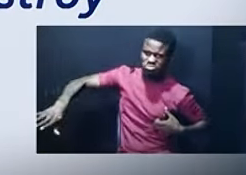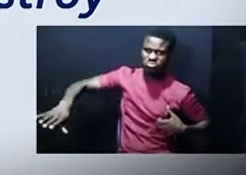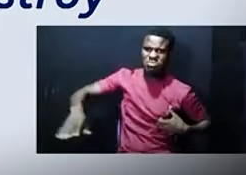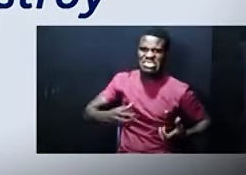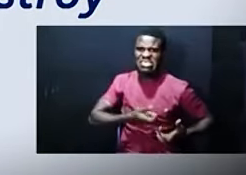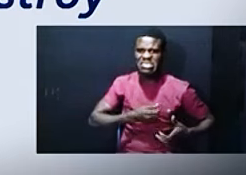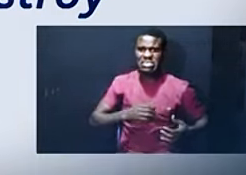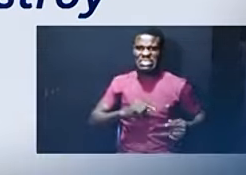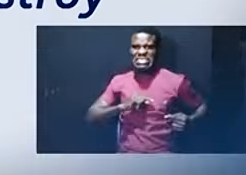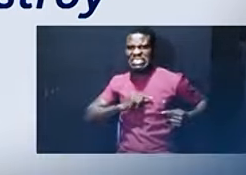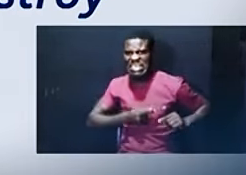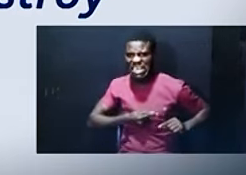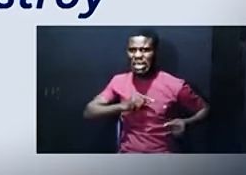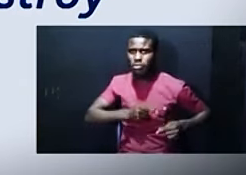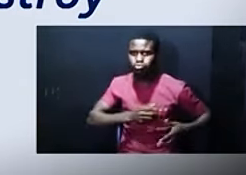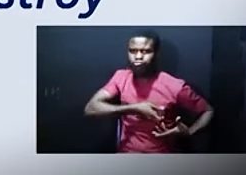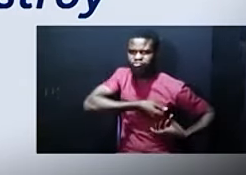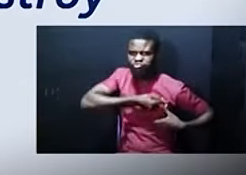the resentment.